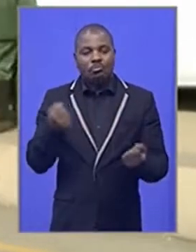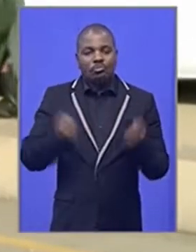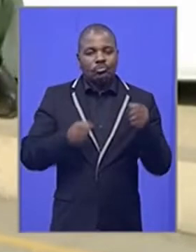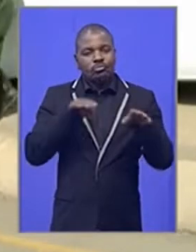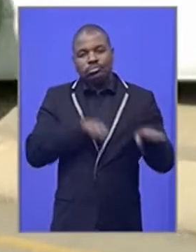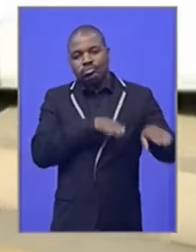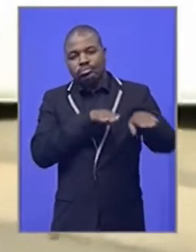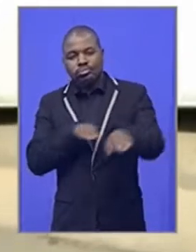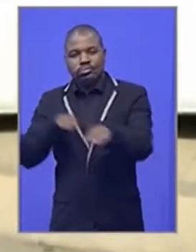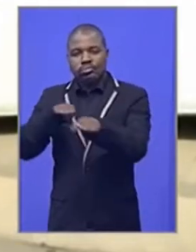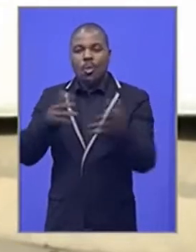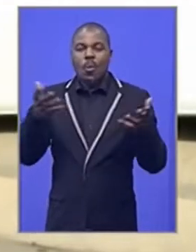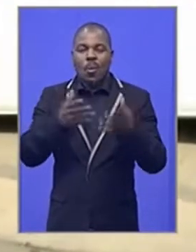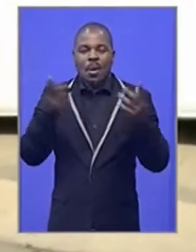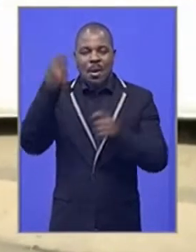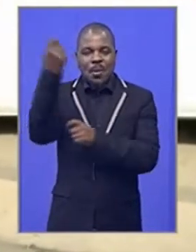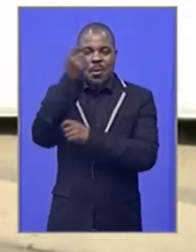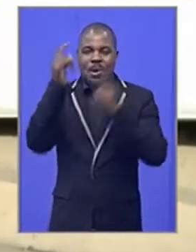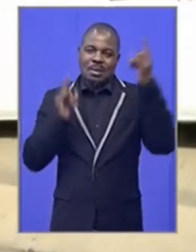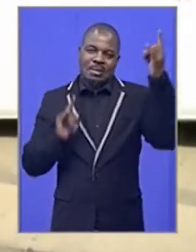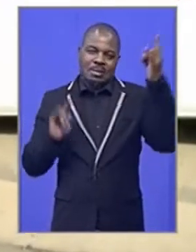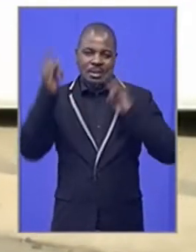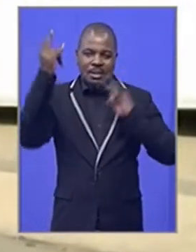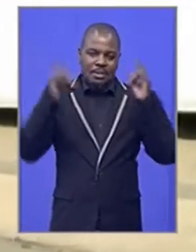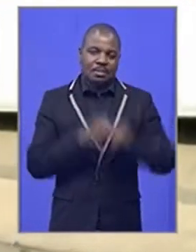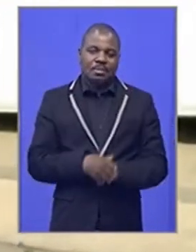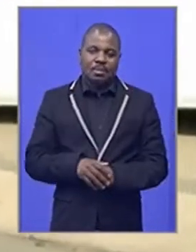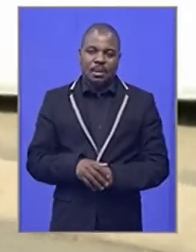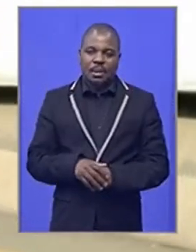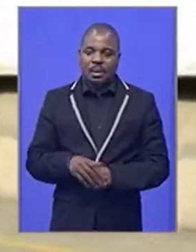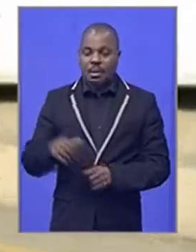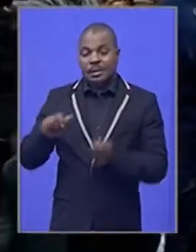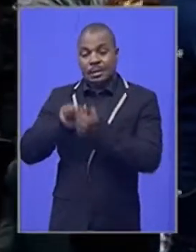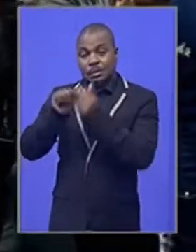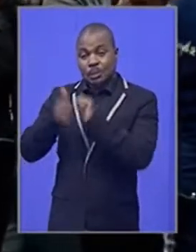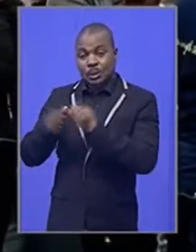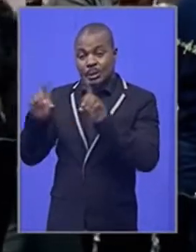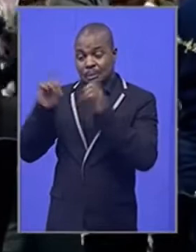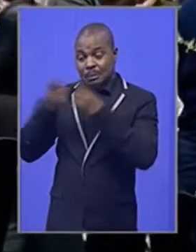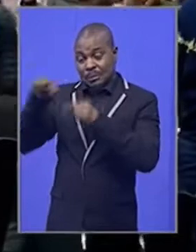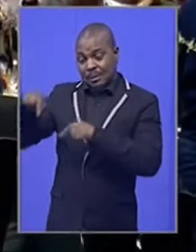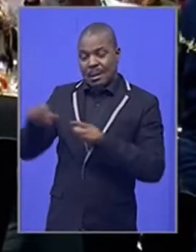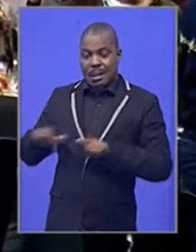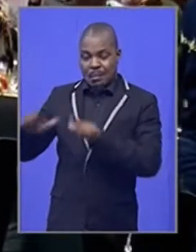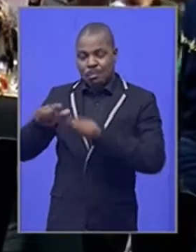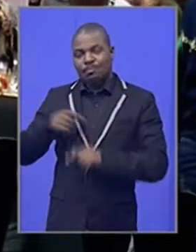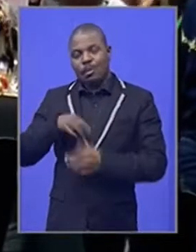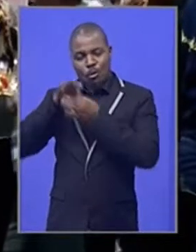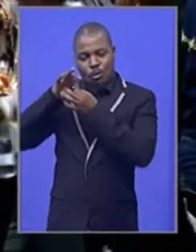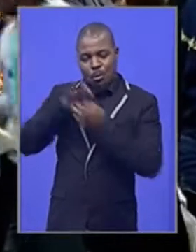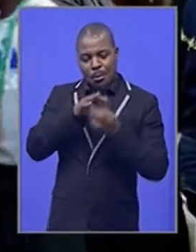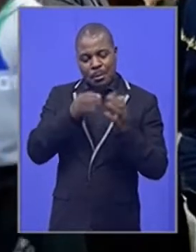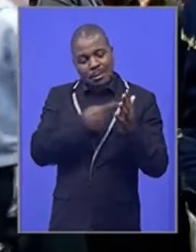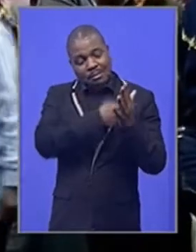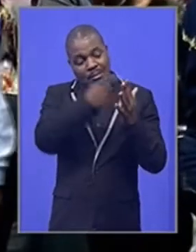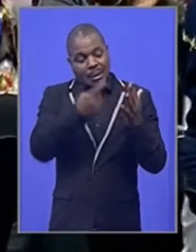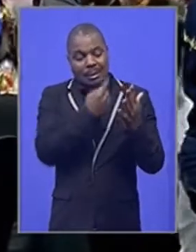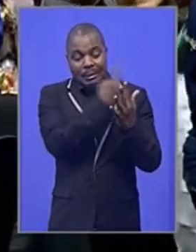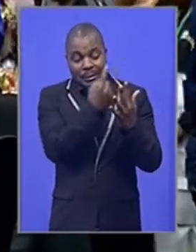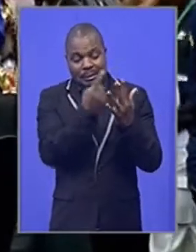ralala mebila ya Polokwane. Lefapha la metshameko la kwaLimpopo le itlamile go abela mongwe le mongwe wa batshameki ba batlhano